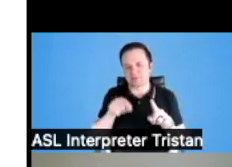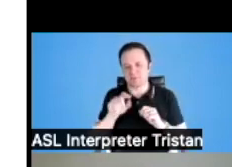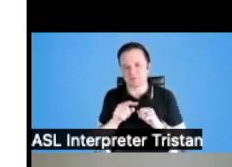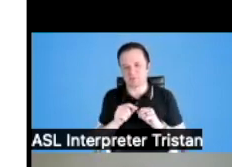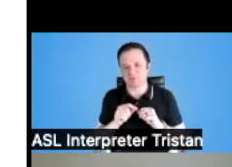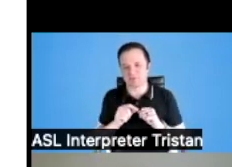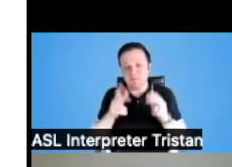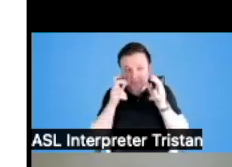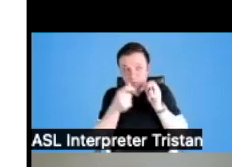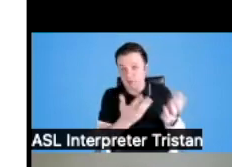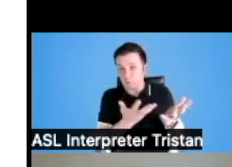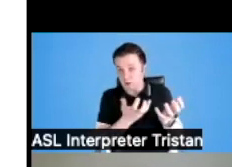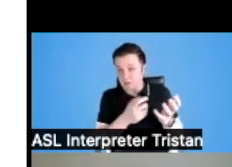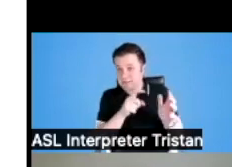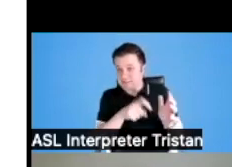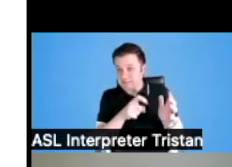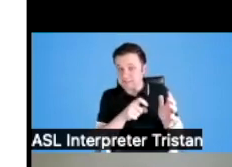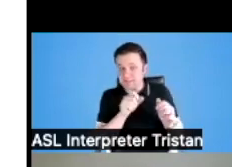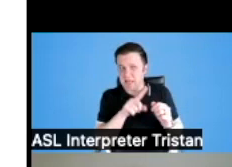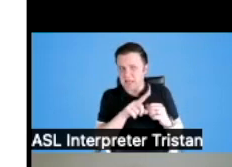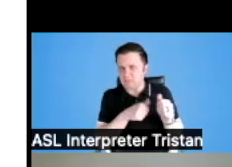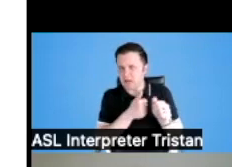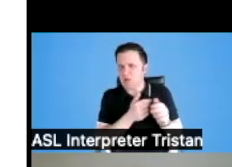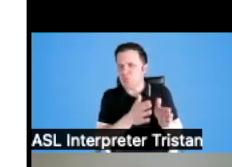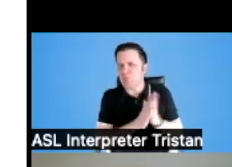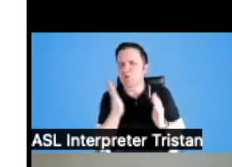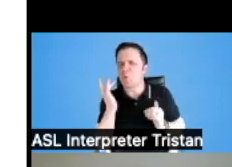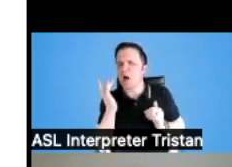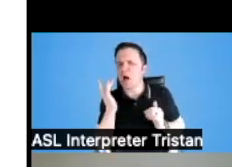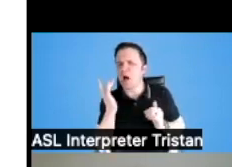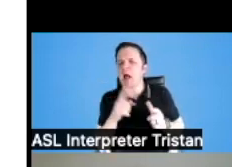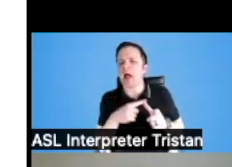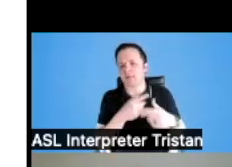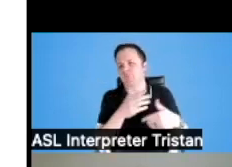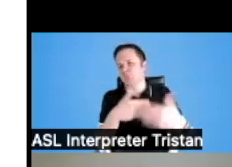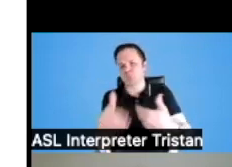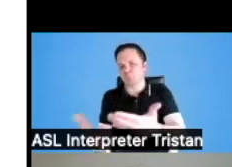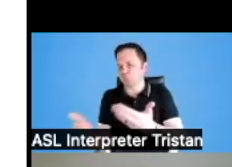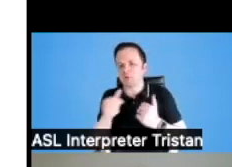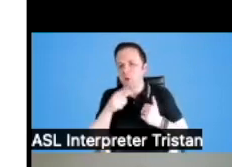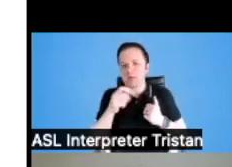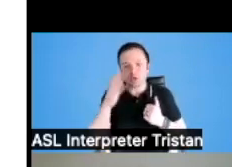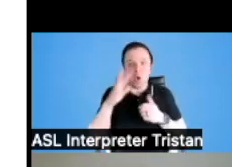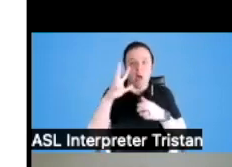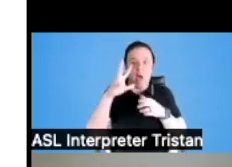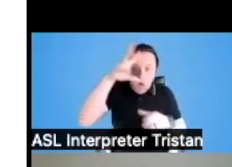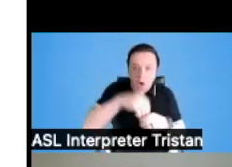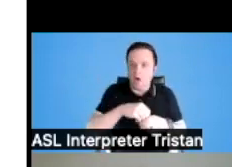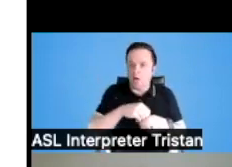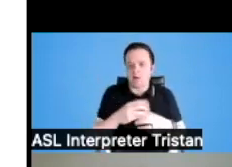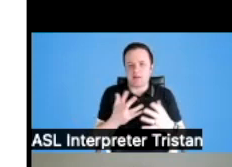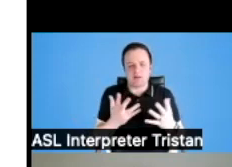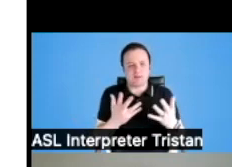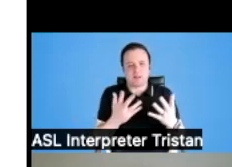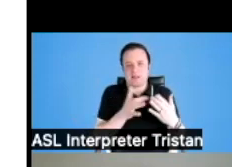hear what they're asking, ask what's behind that request, and then move from there. We don't need to know everything necessarily that